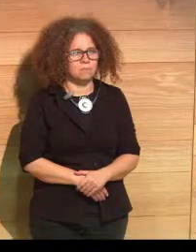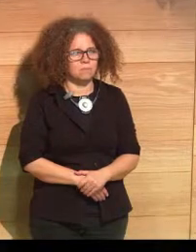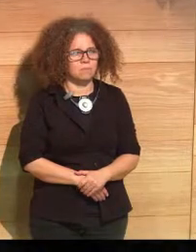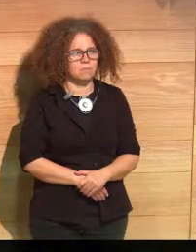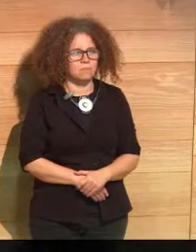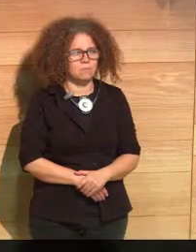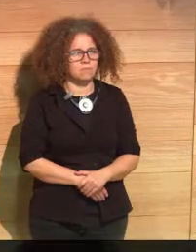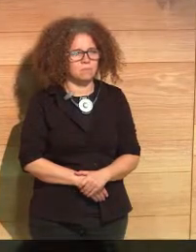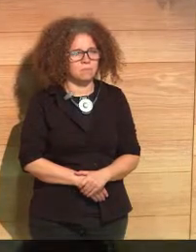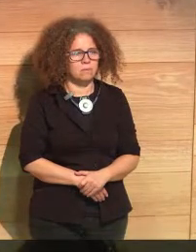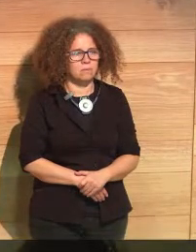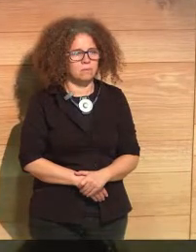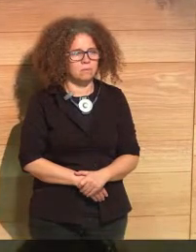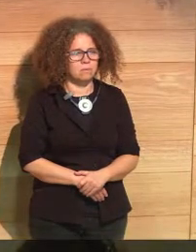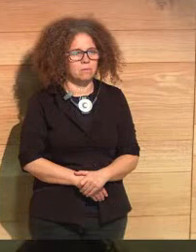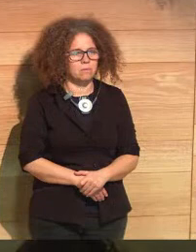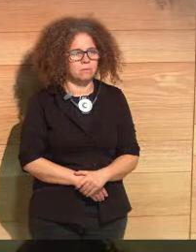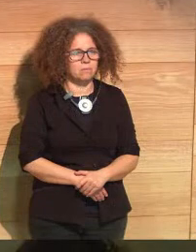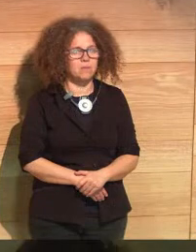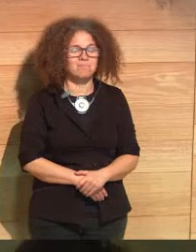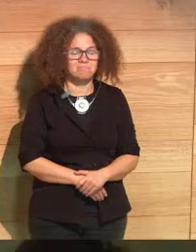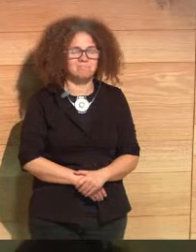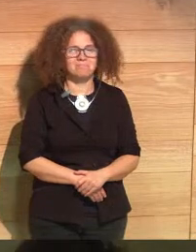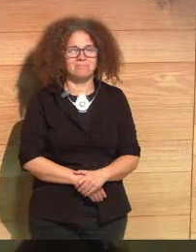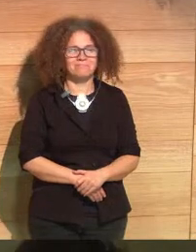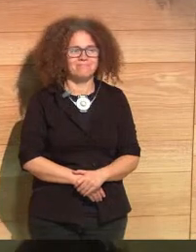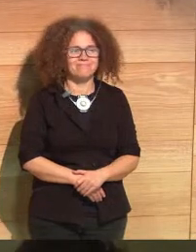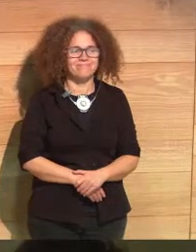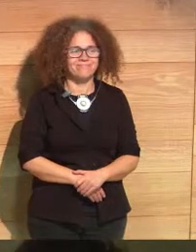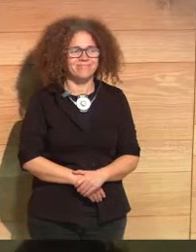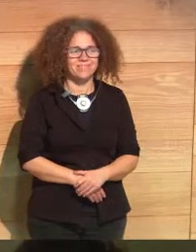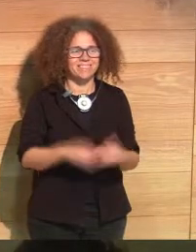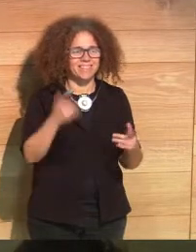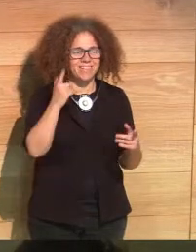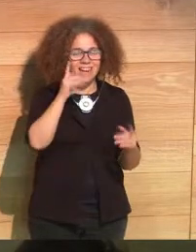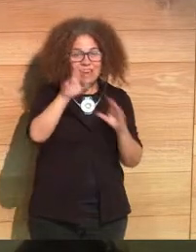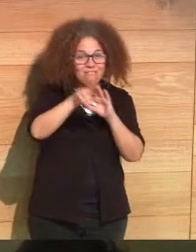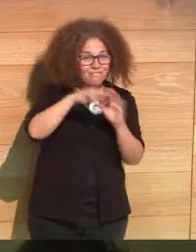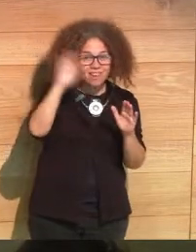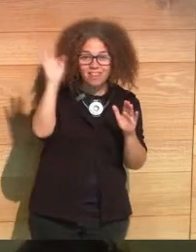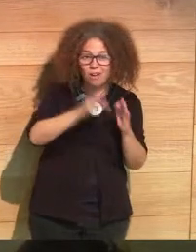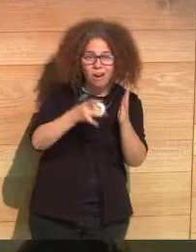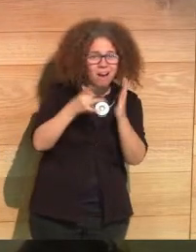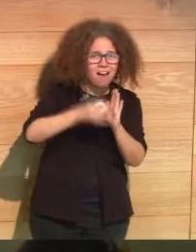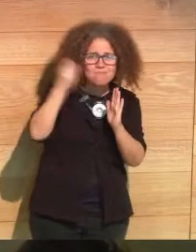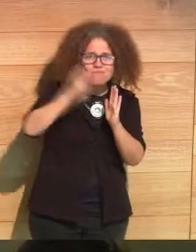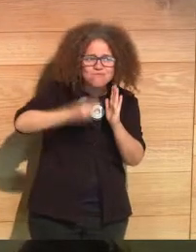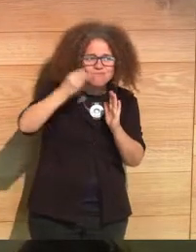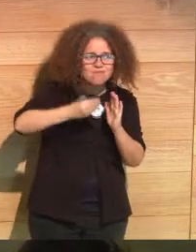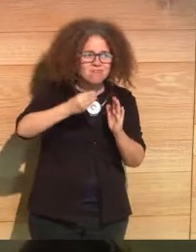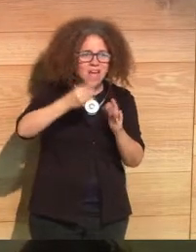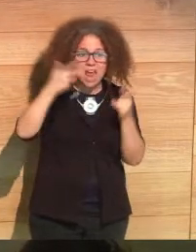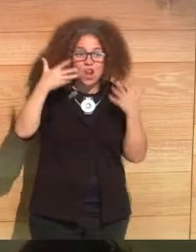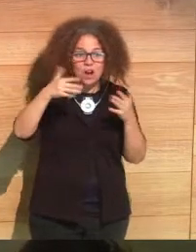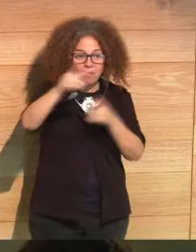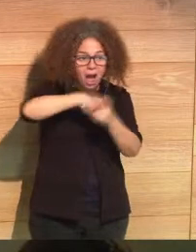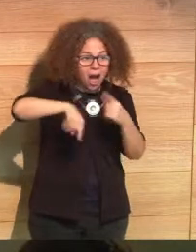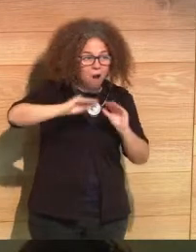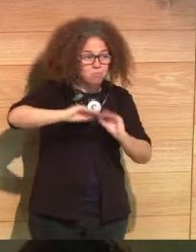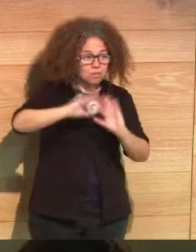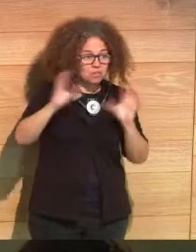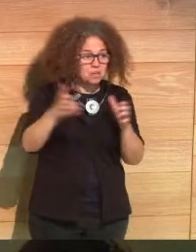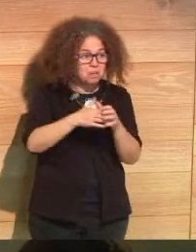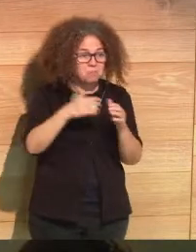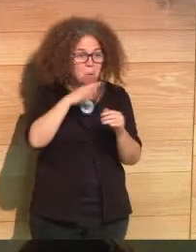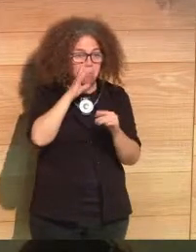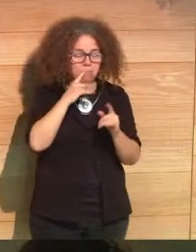These movie clips are really good. Congratulations to your team for making this so fast and really well done. There's an amazing team